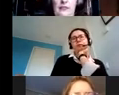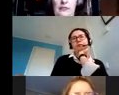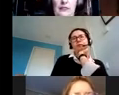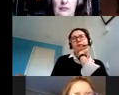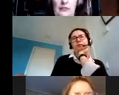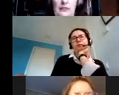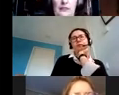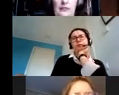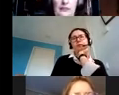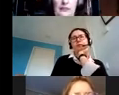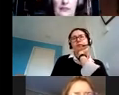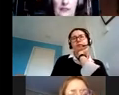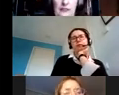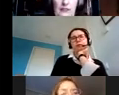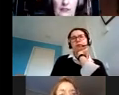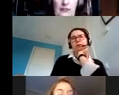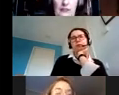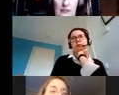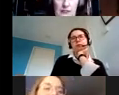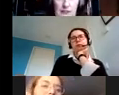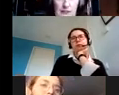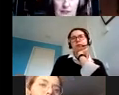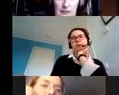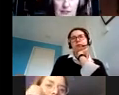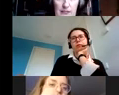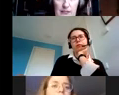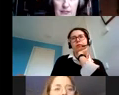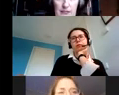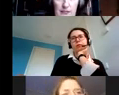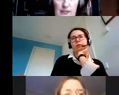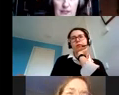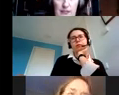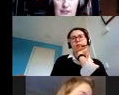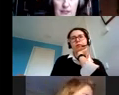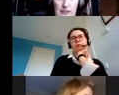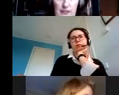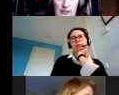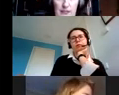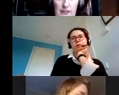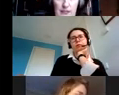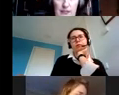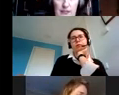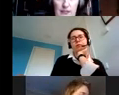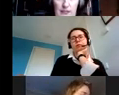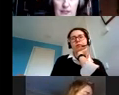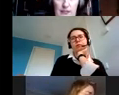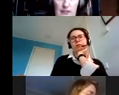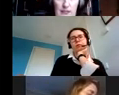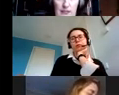we have to consider that the state duty to protect has a preventive dimension, that is the obligation to